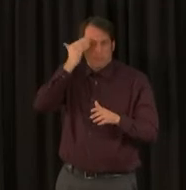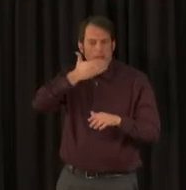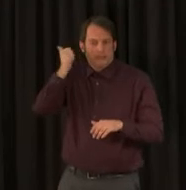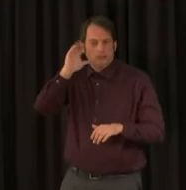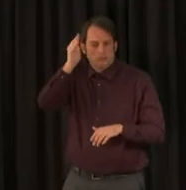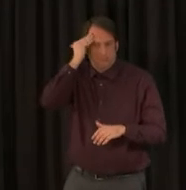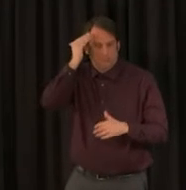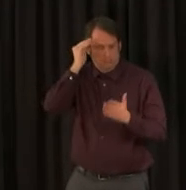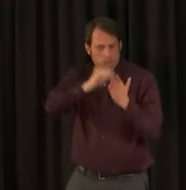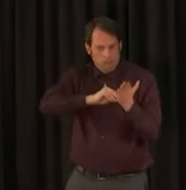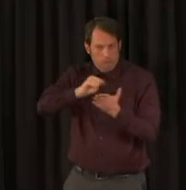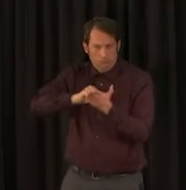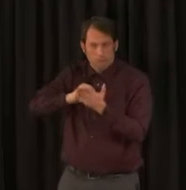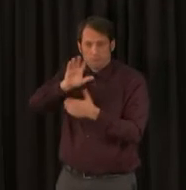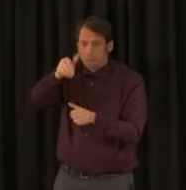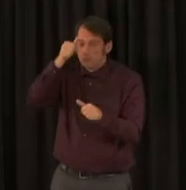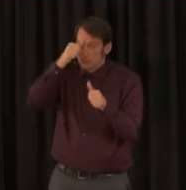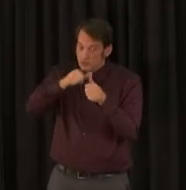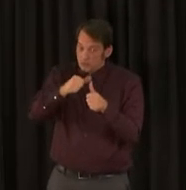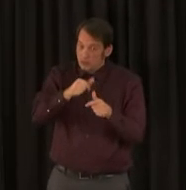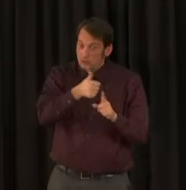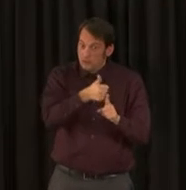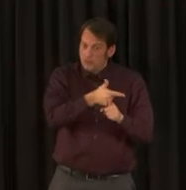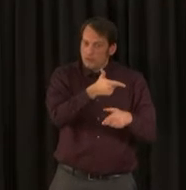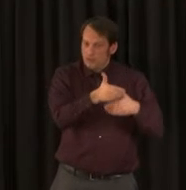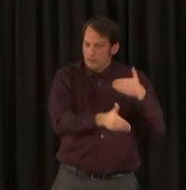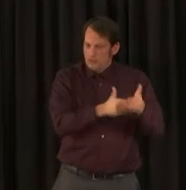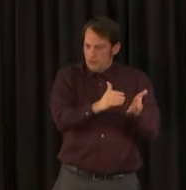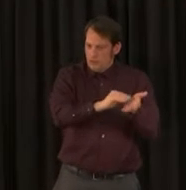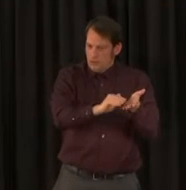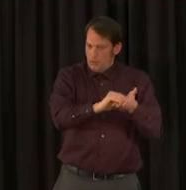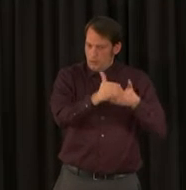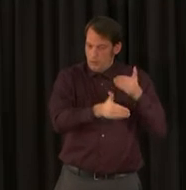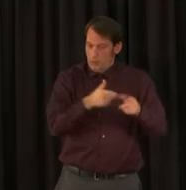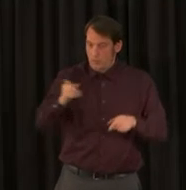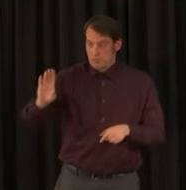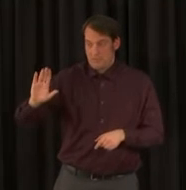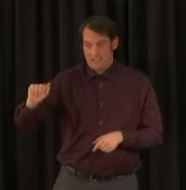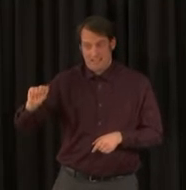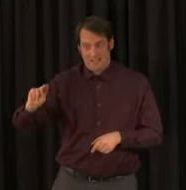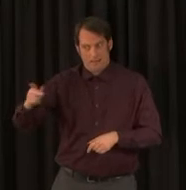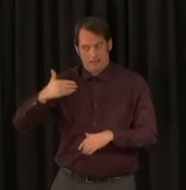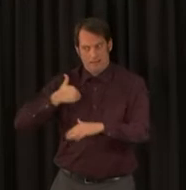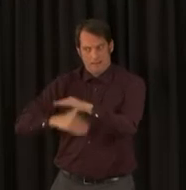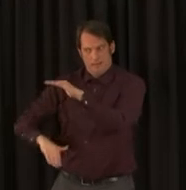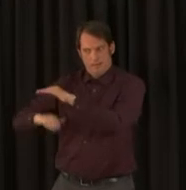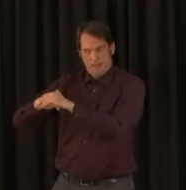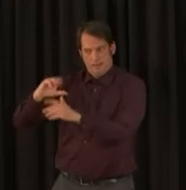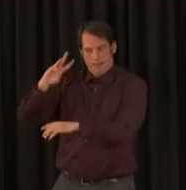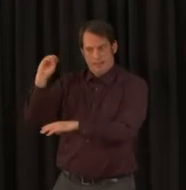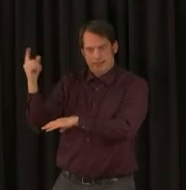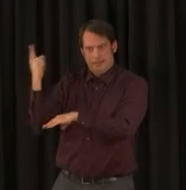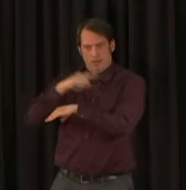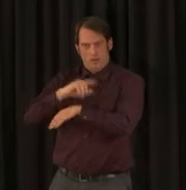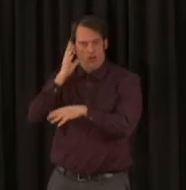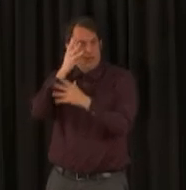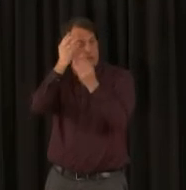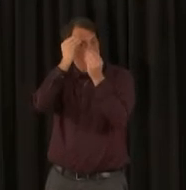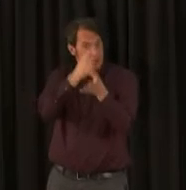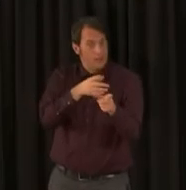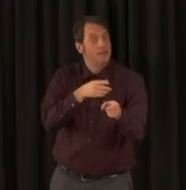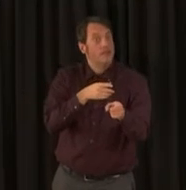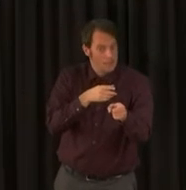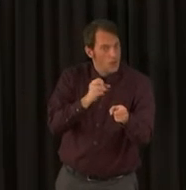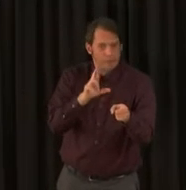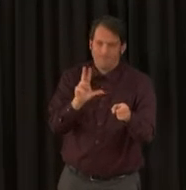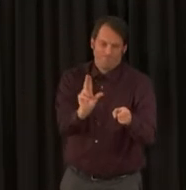bank. Remember the forgiveness process. The bank has 60 days to let you know whether or not they think this is a